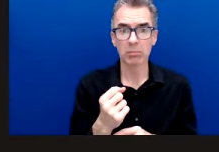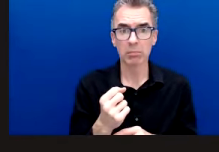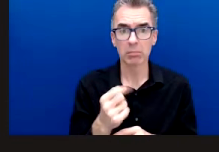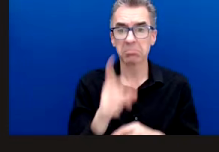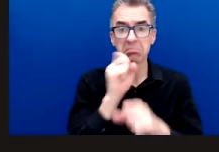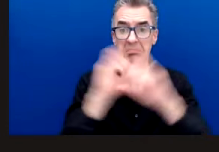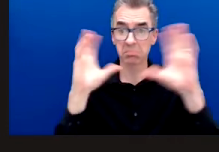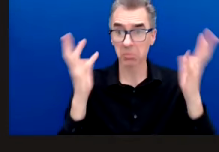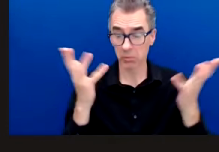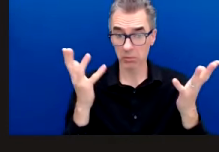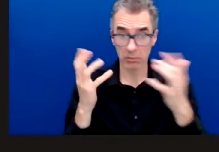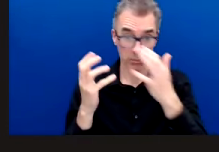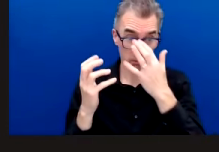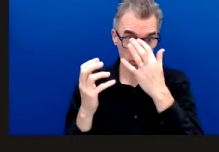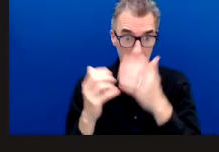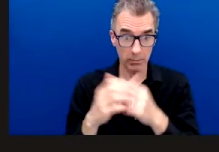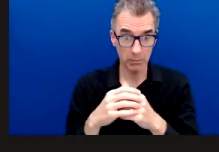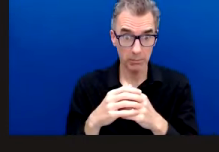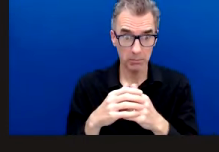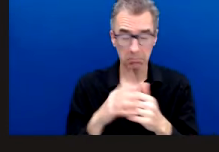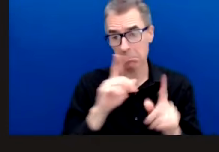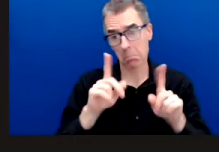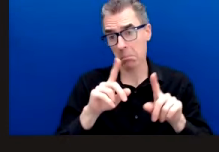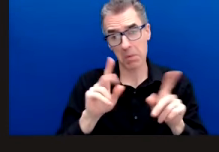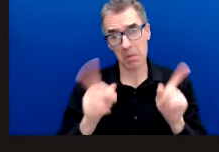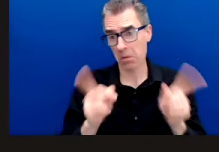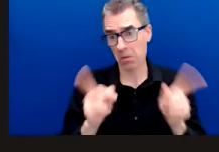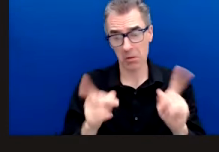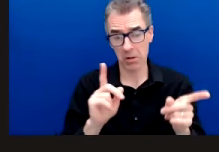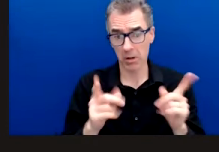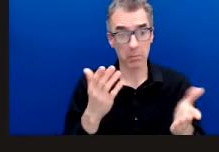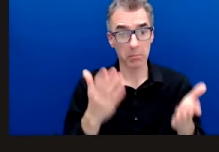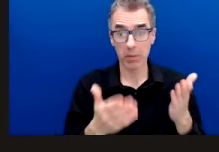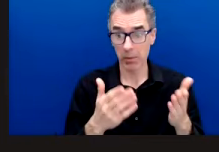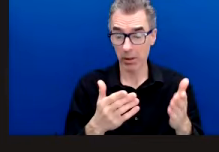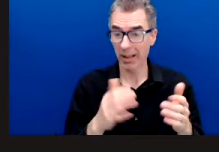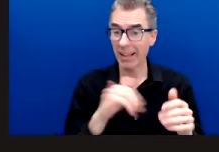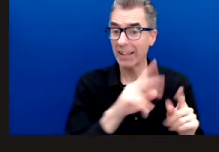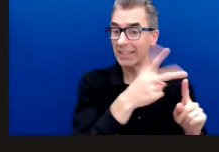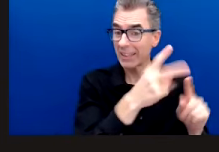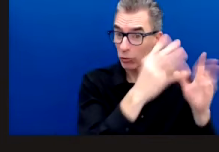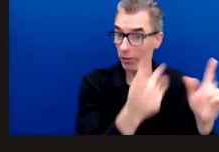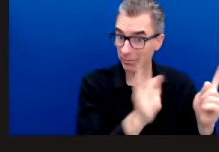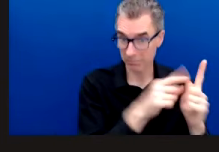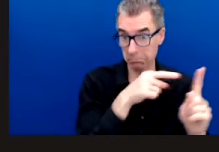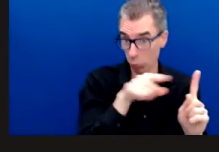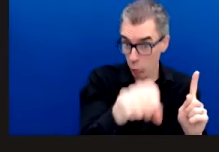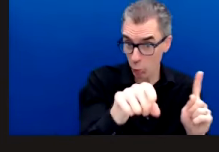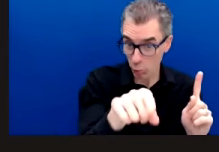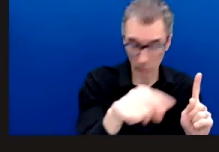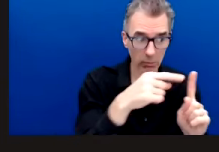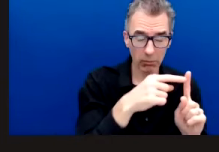scenario is, I guess it could be either way, right? So a student, you could be that other faculty member, and the student is telling